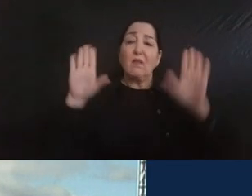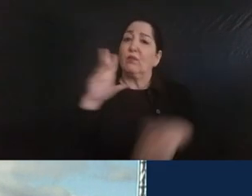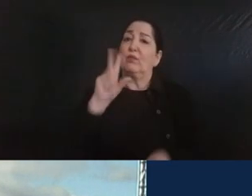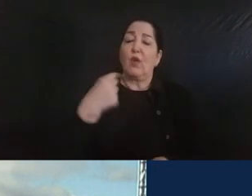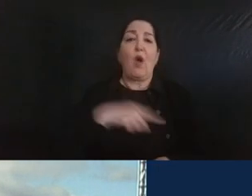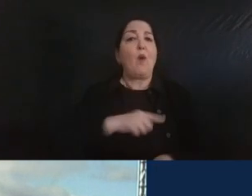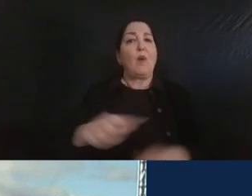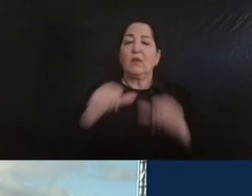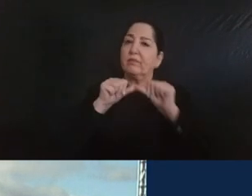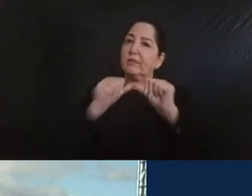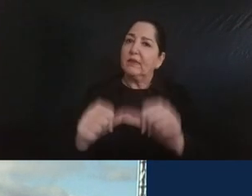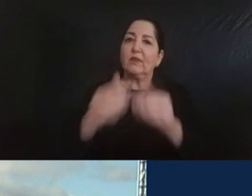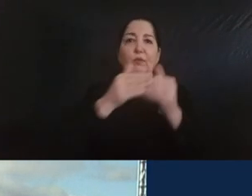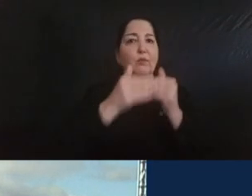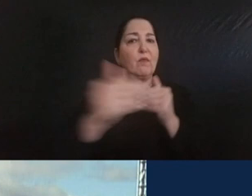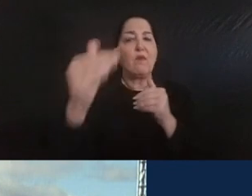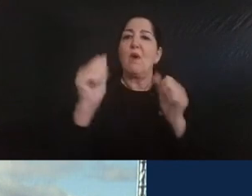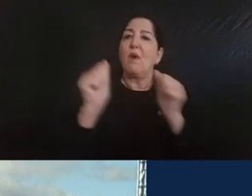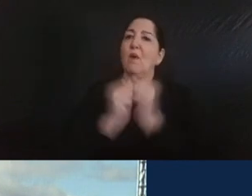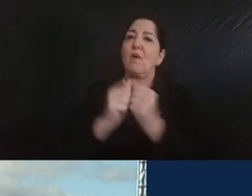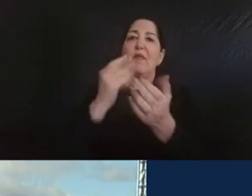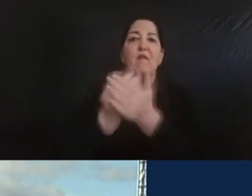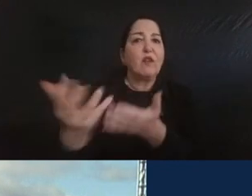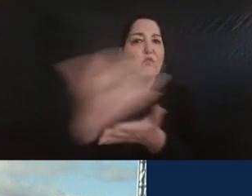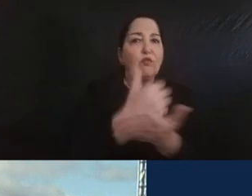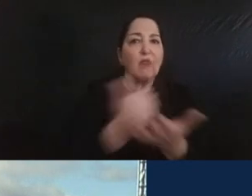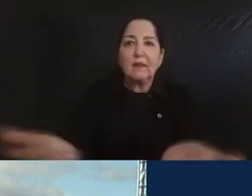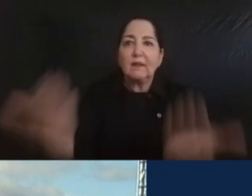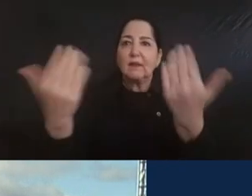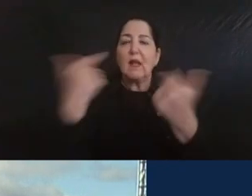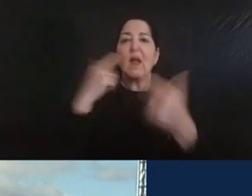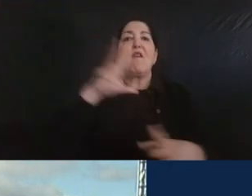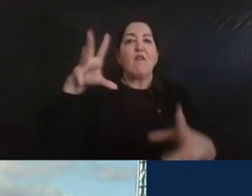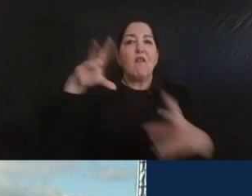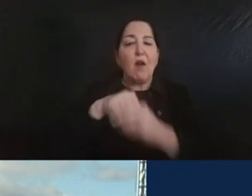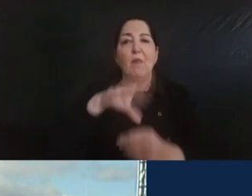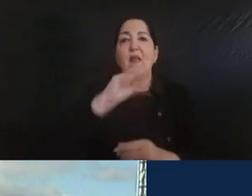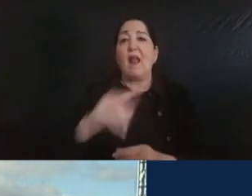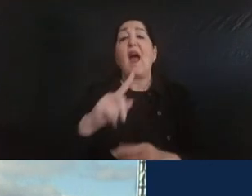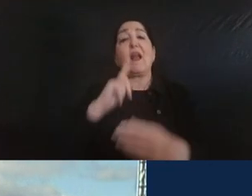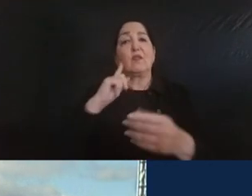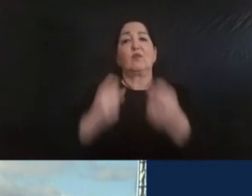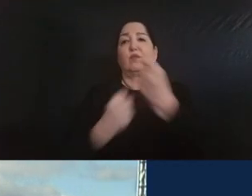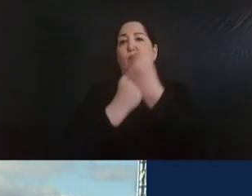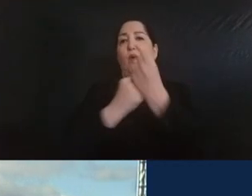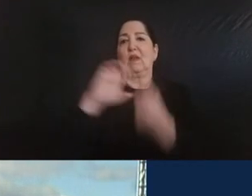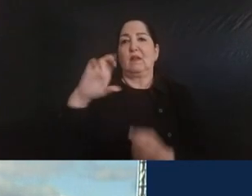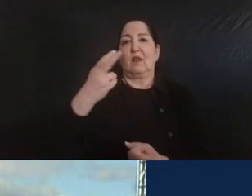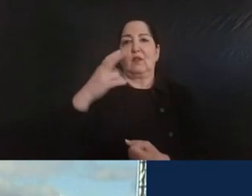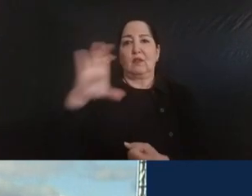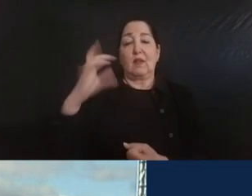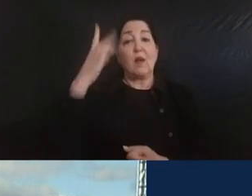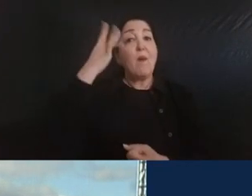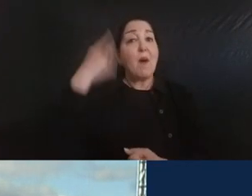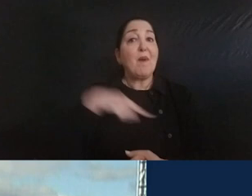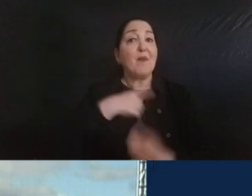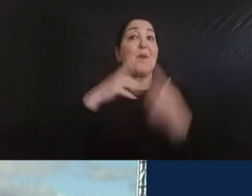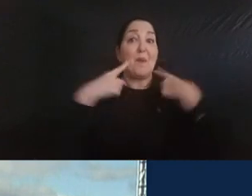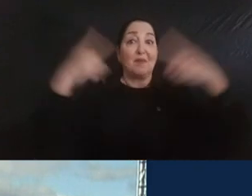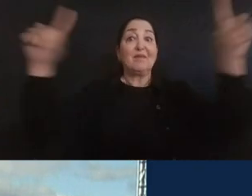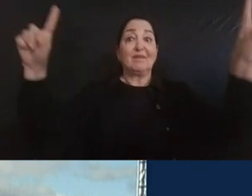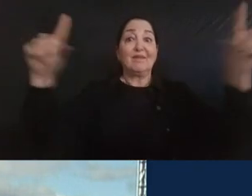to continue moving forward with fundraising, with involvement, and with commitment to the cause, because we're going to get through